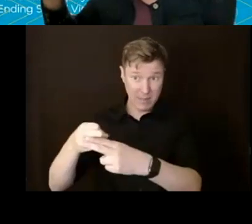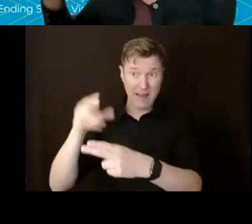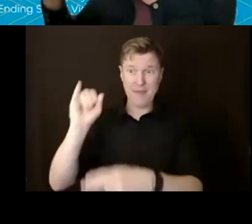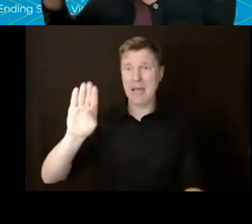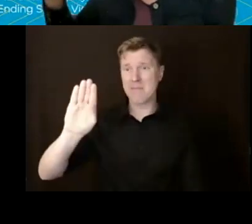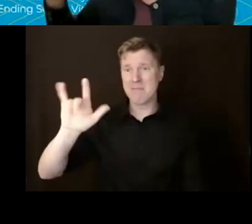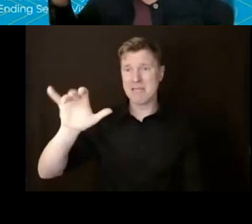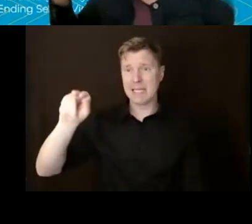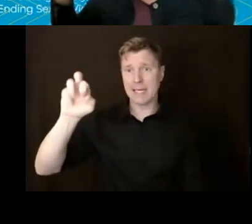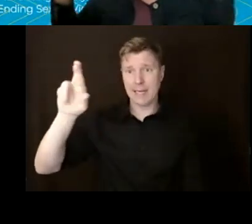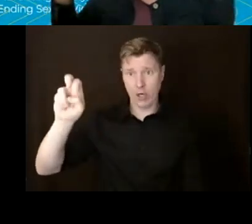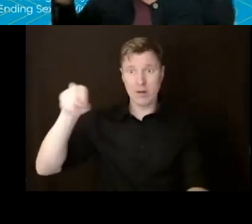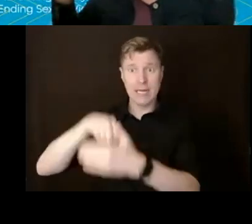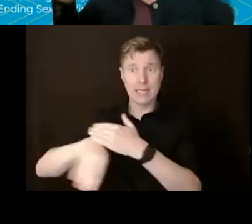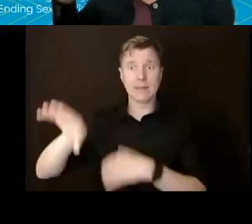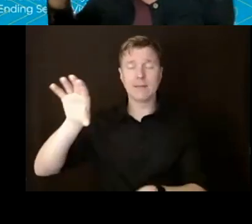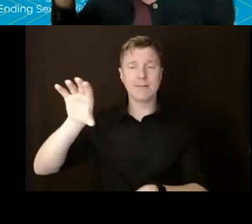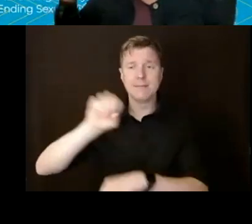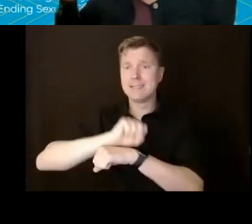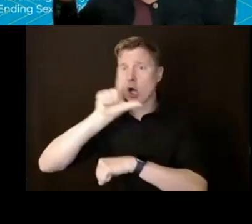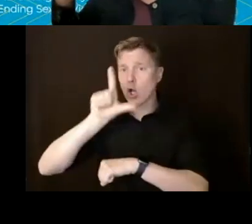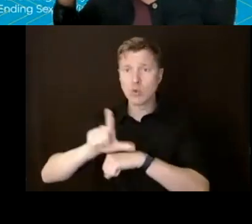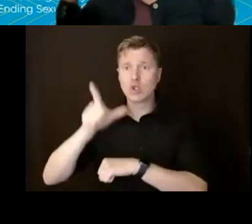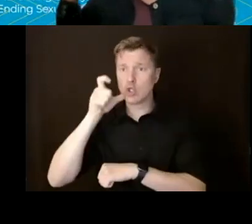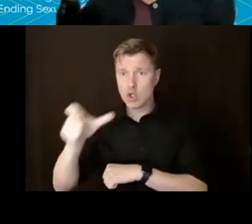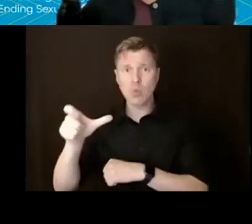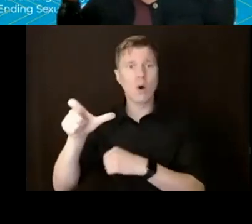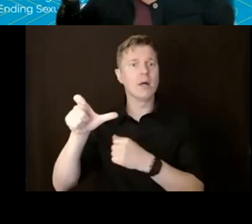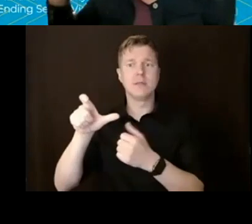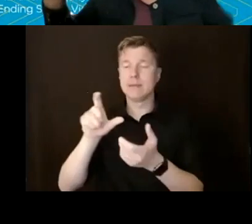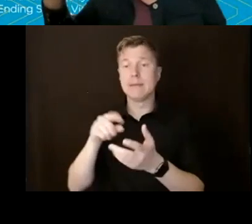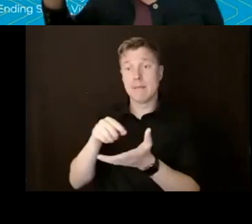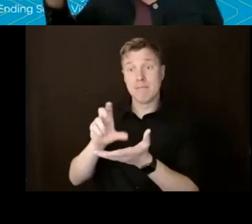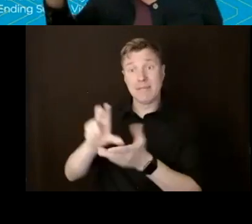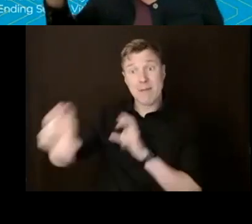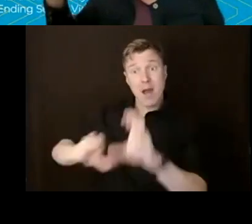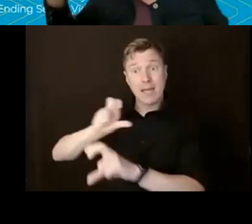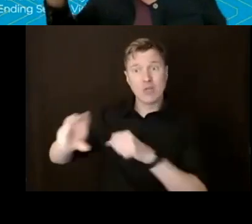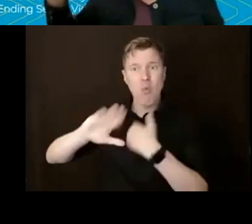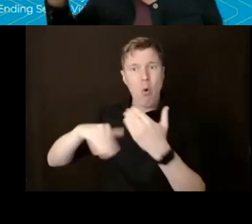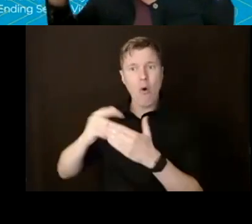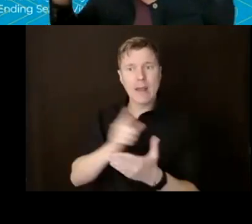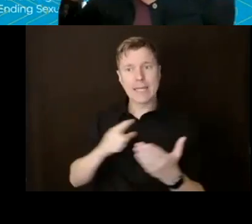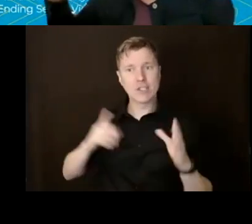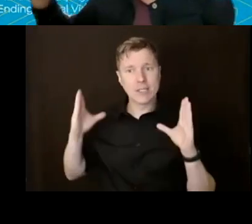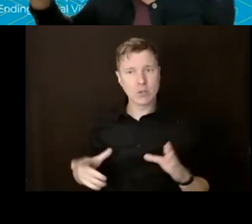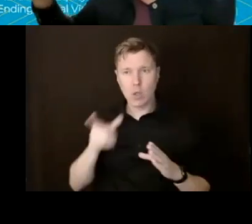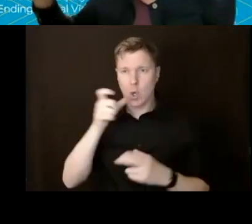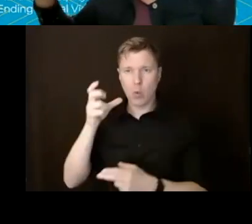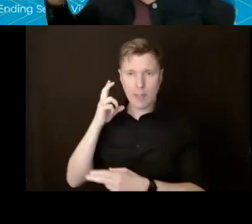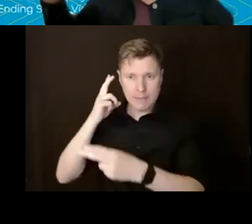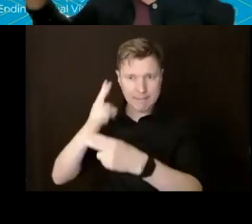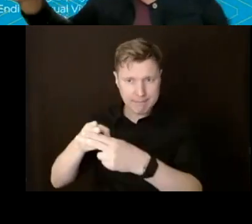St. Louis that was underwriting campaigns for these legislators who were maintaining